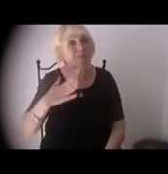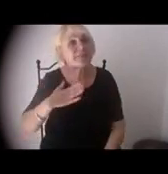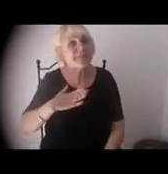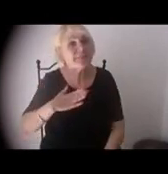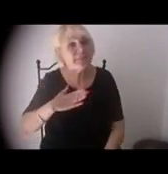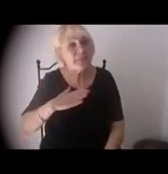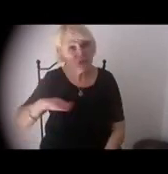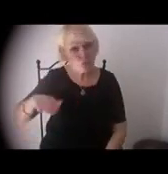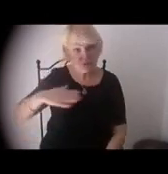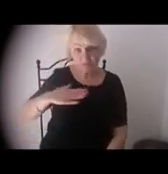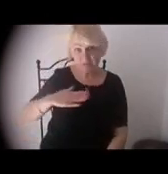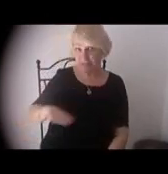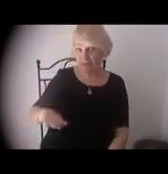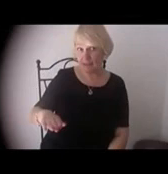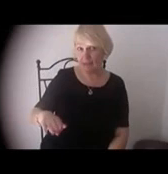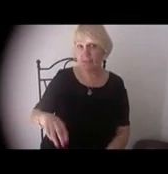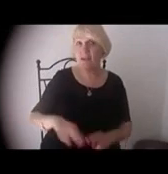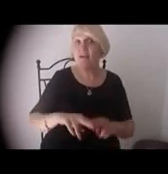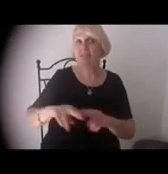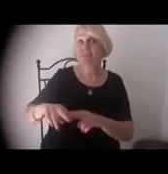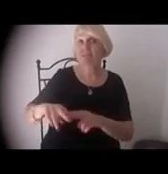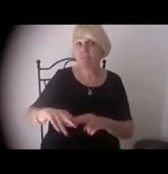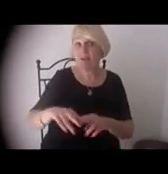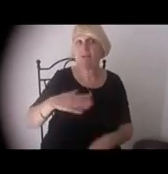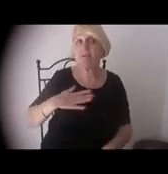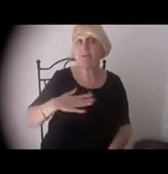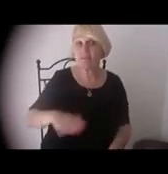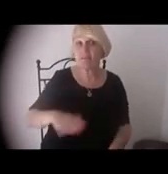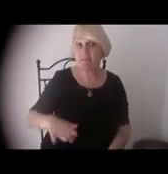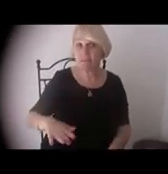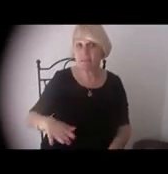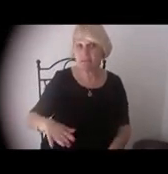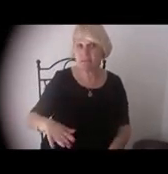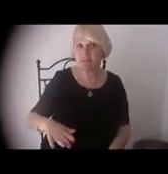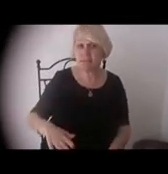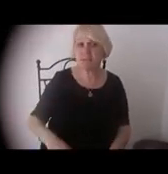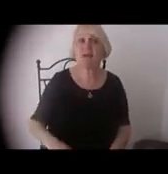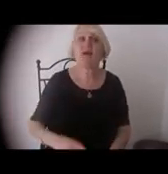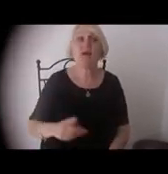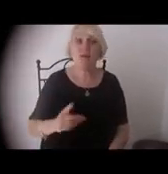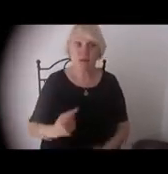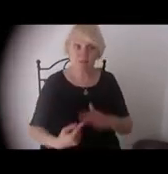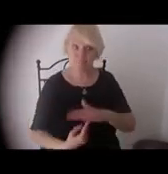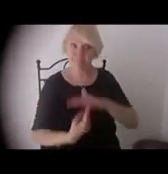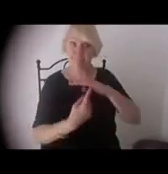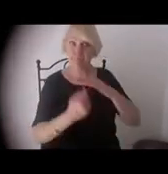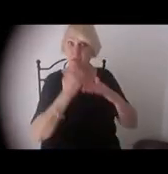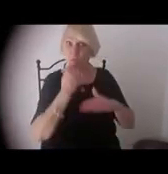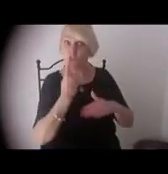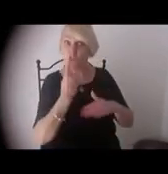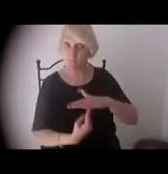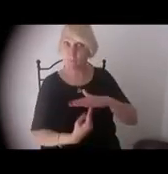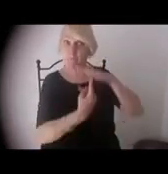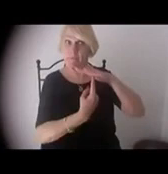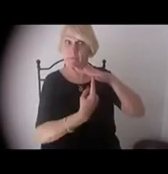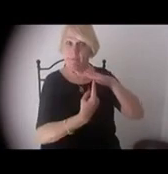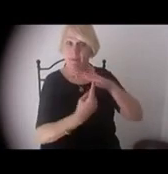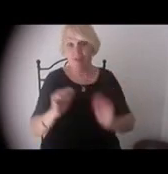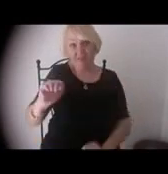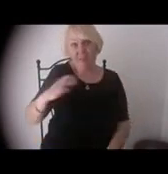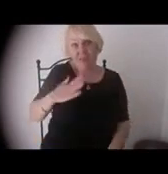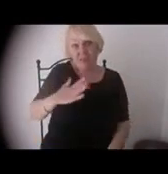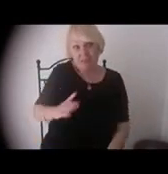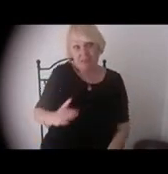young person and family, and that's what comes first. That it's not it's not